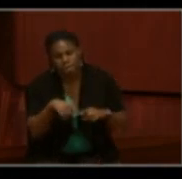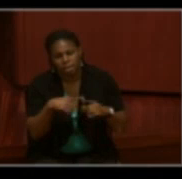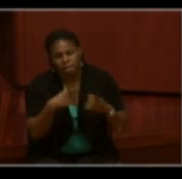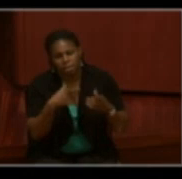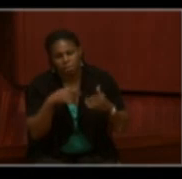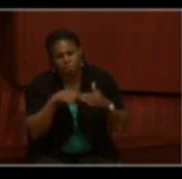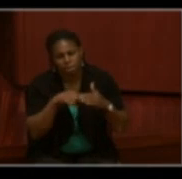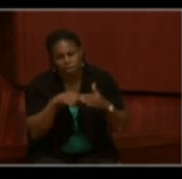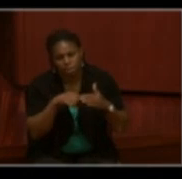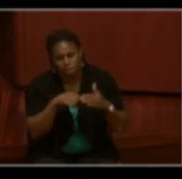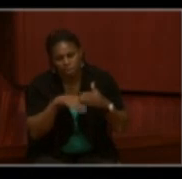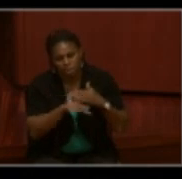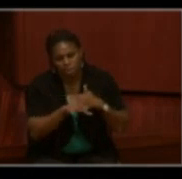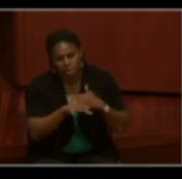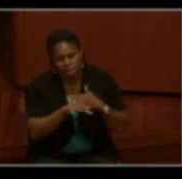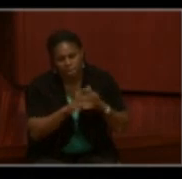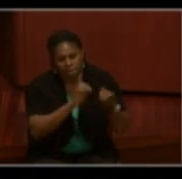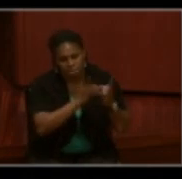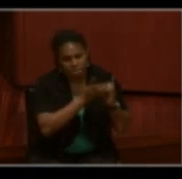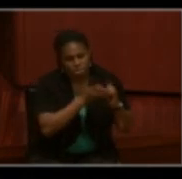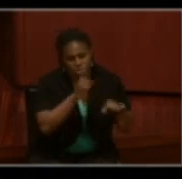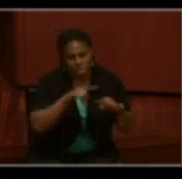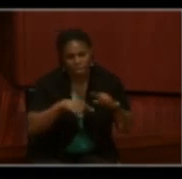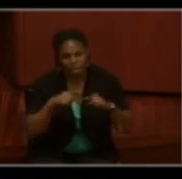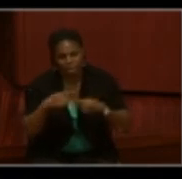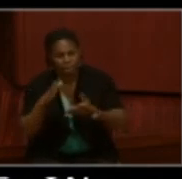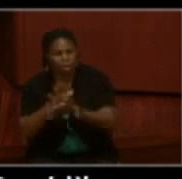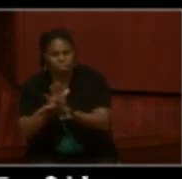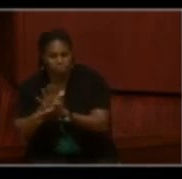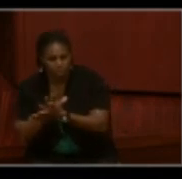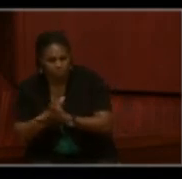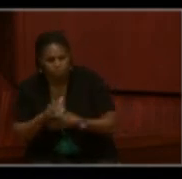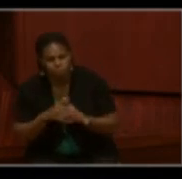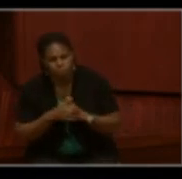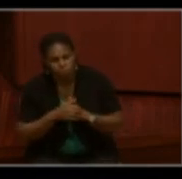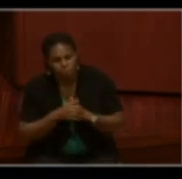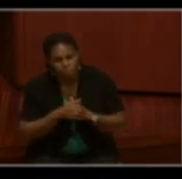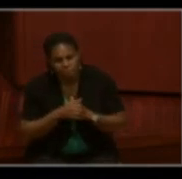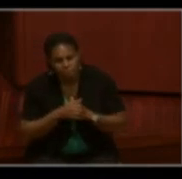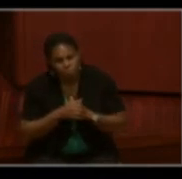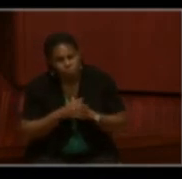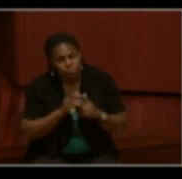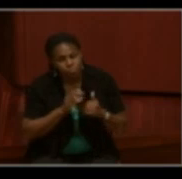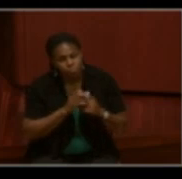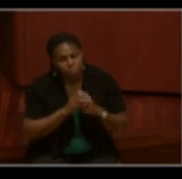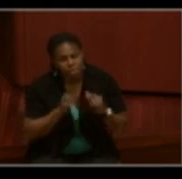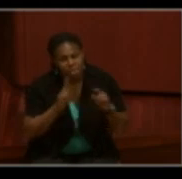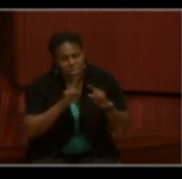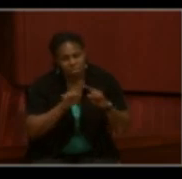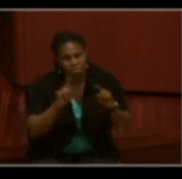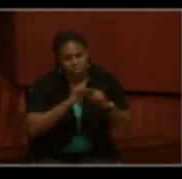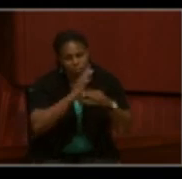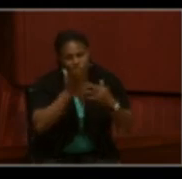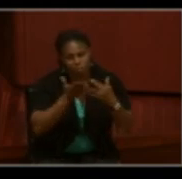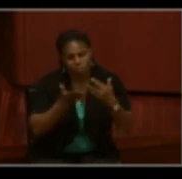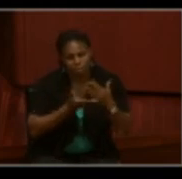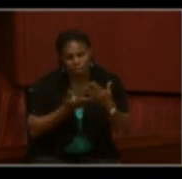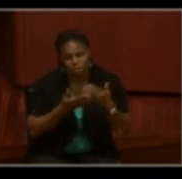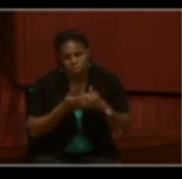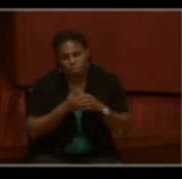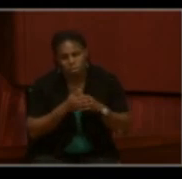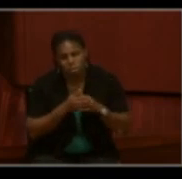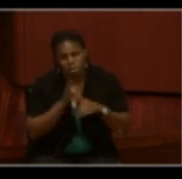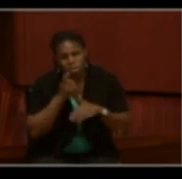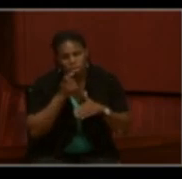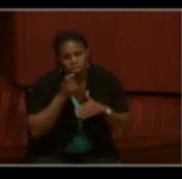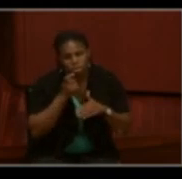format. Additional auxiliary theories, such as burial files and chaplain's files, are 80 cents per page with a minimum charge of